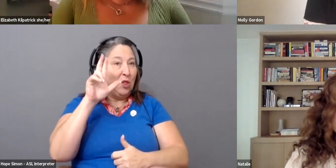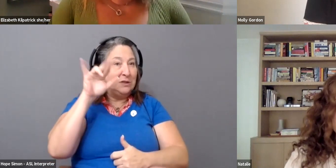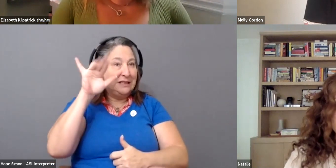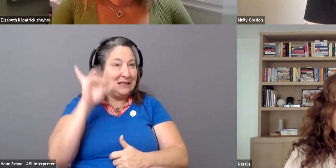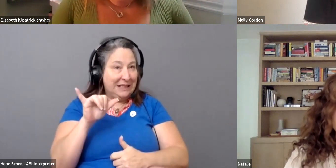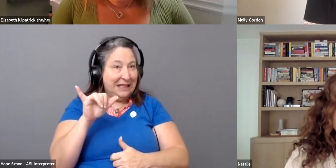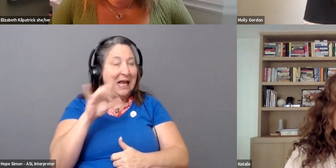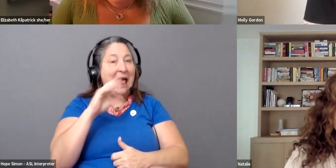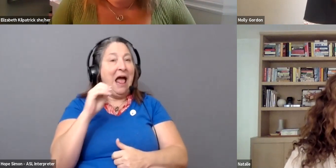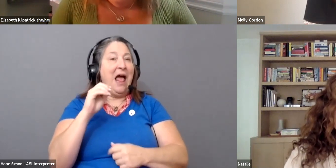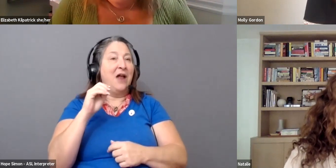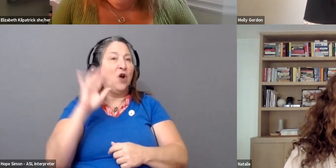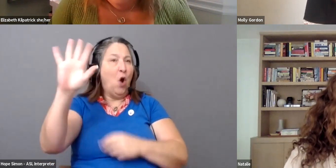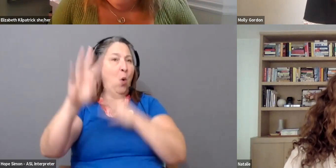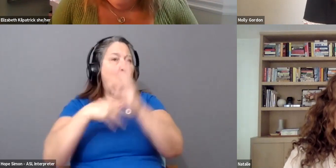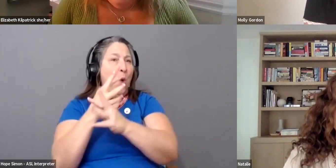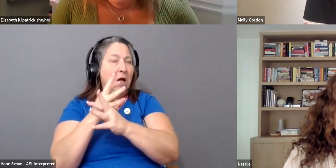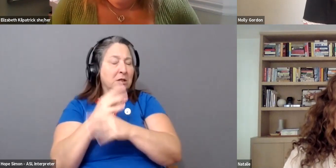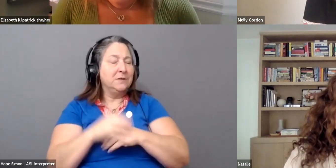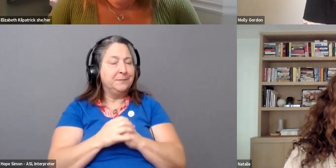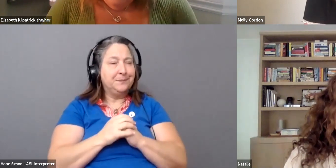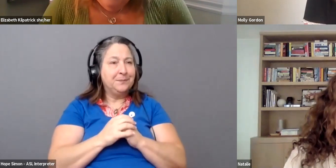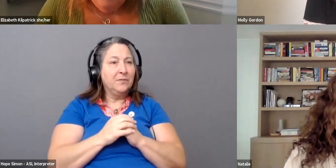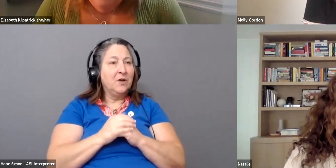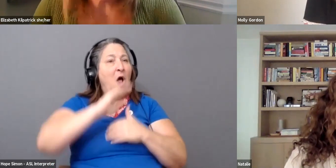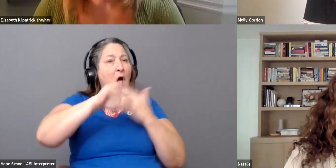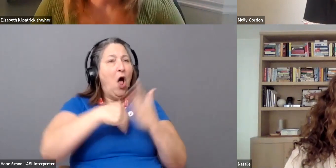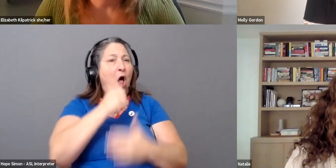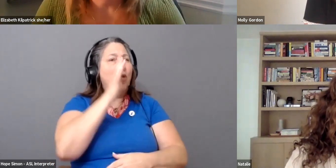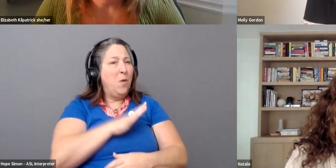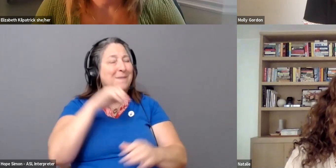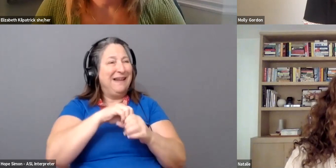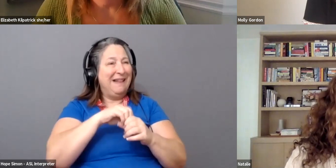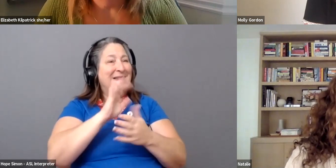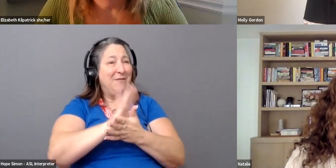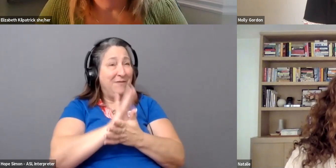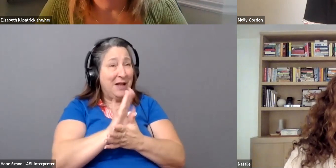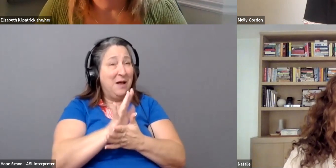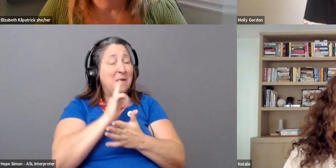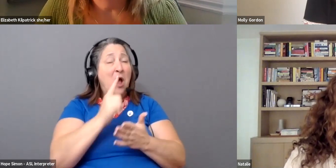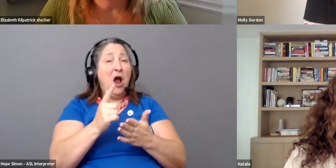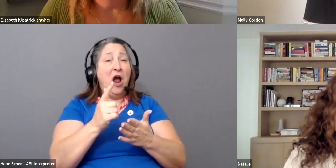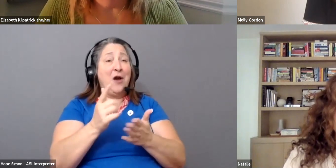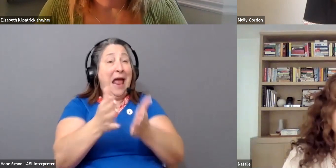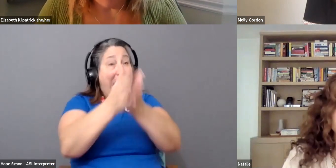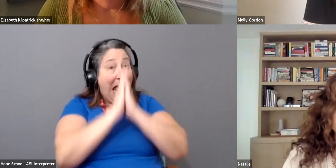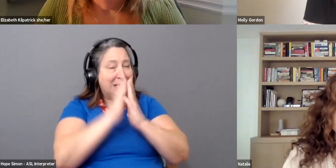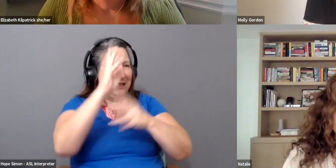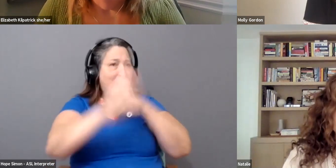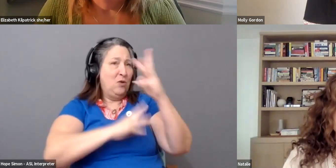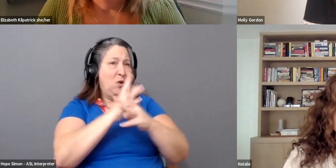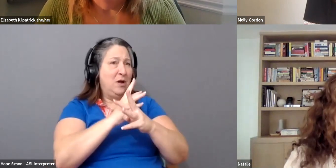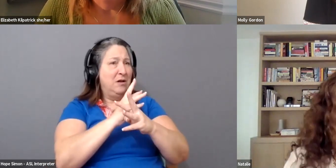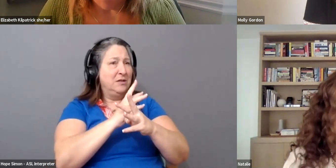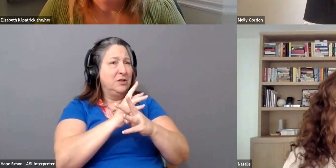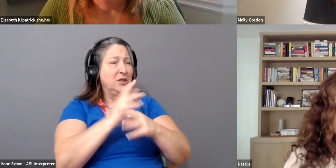the world around her, I think all the women in the film are sort of asking the world to love them,